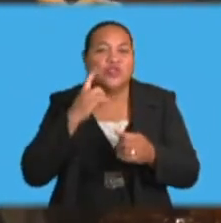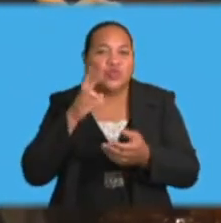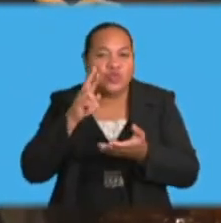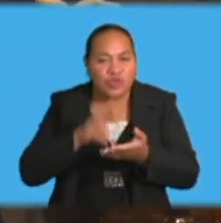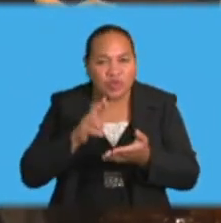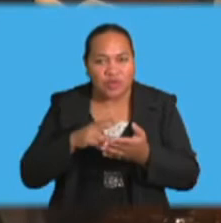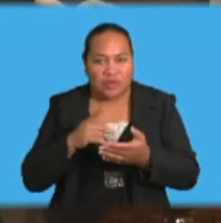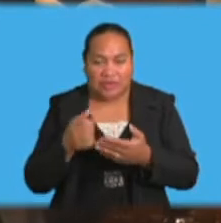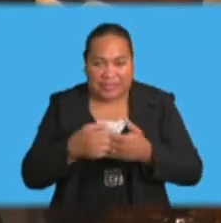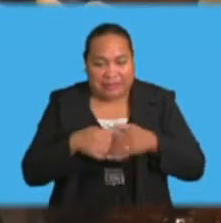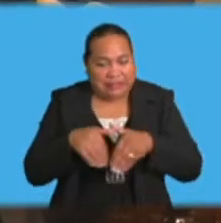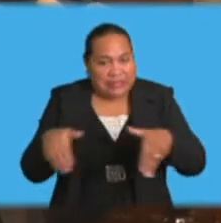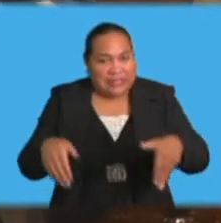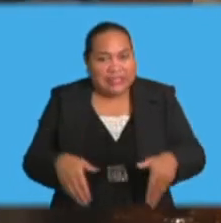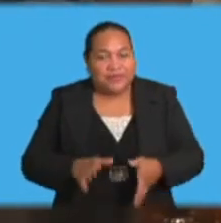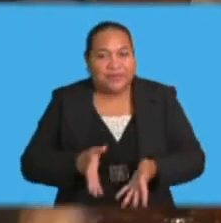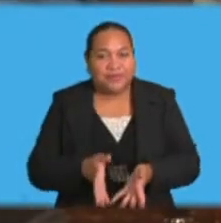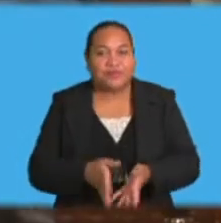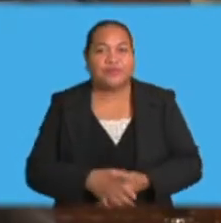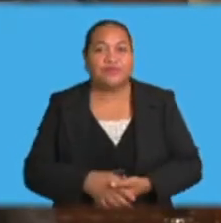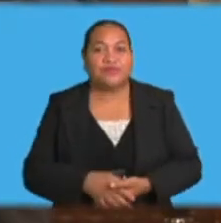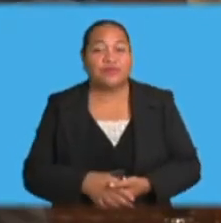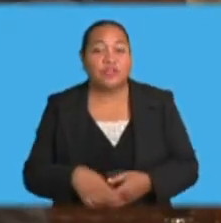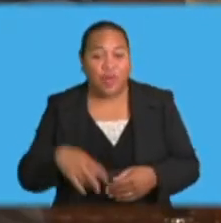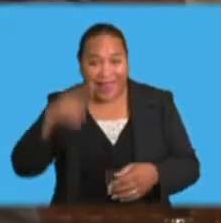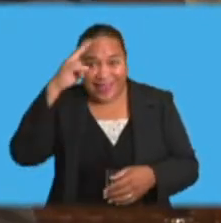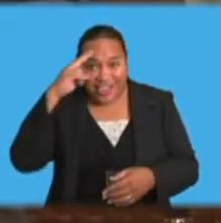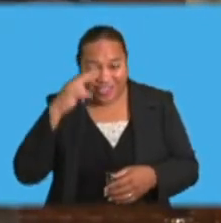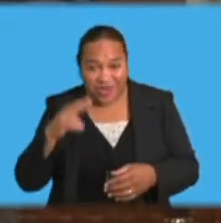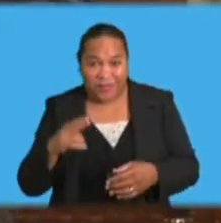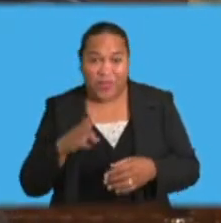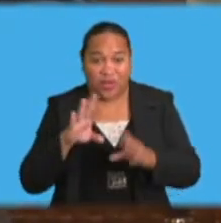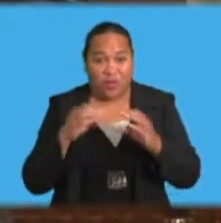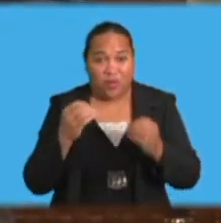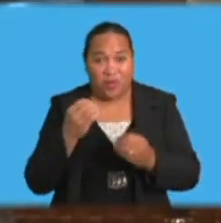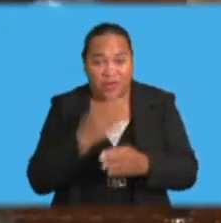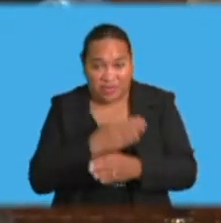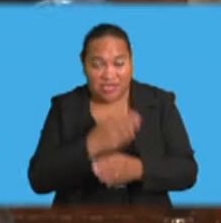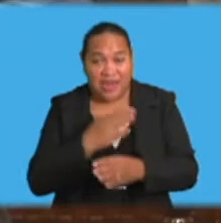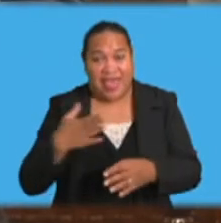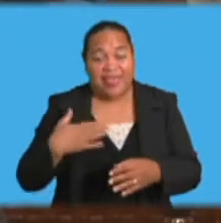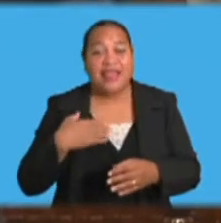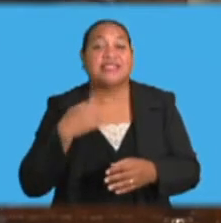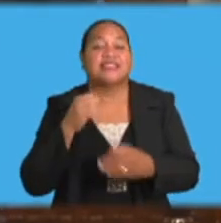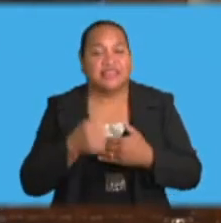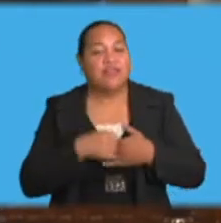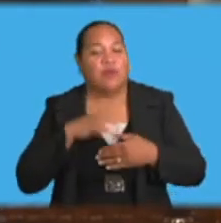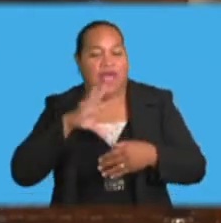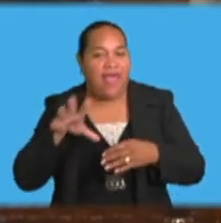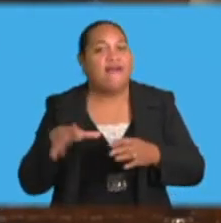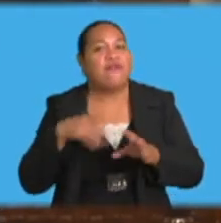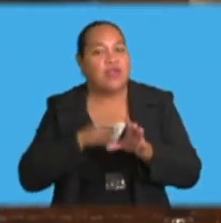on our young workers. This National Occupational Health and Safety Conference will now become an annual event to